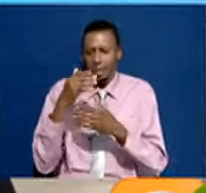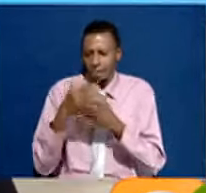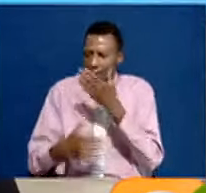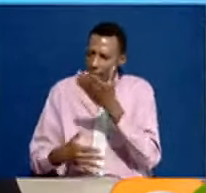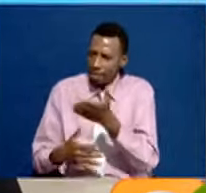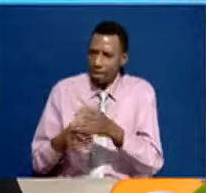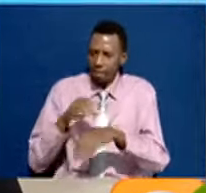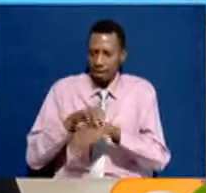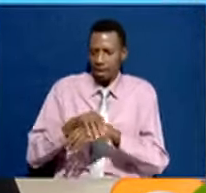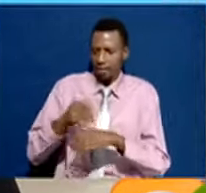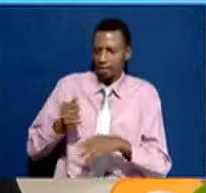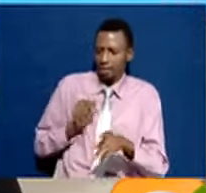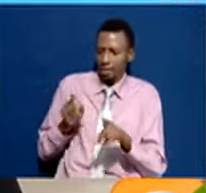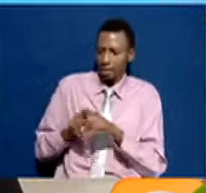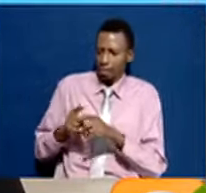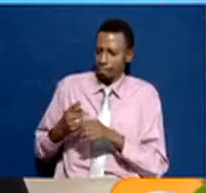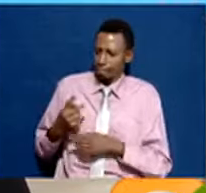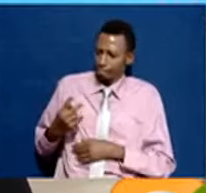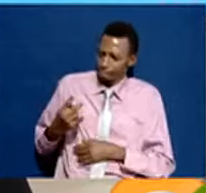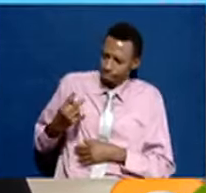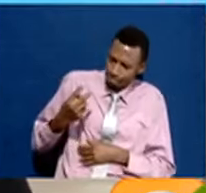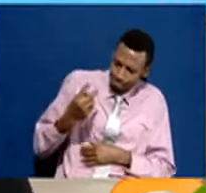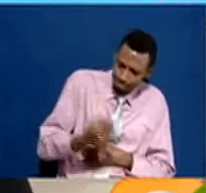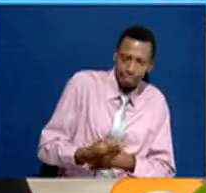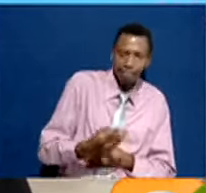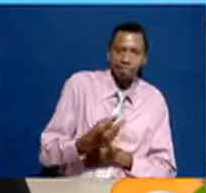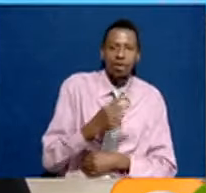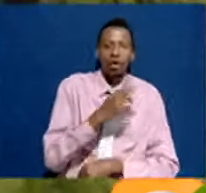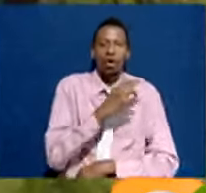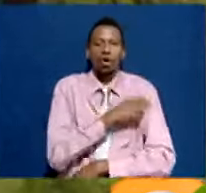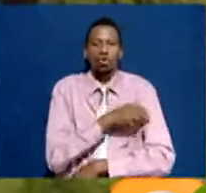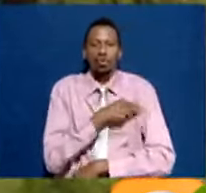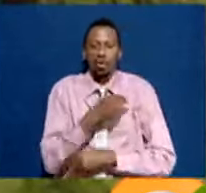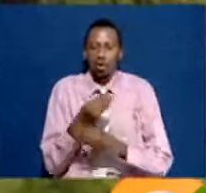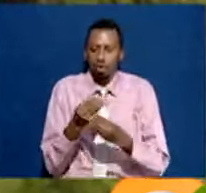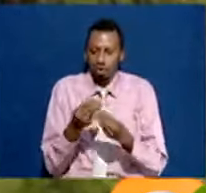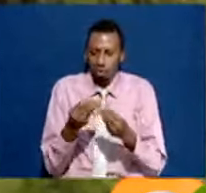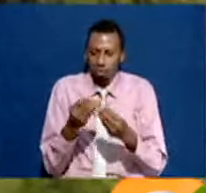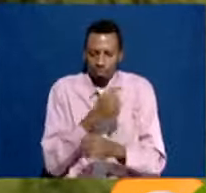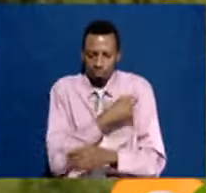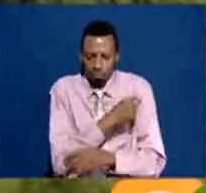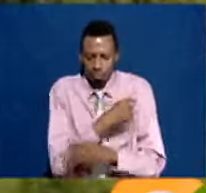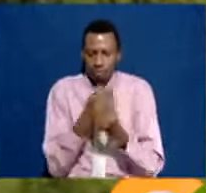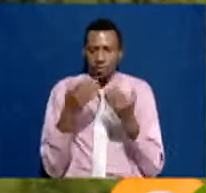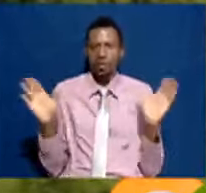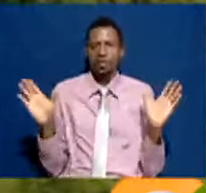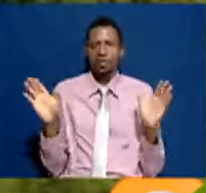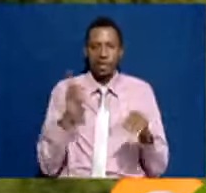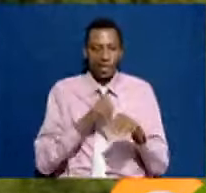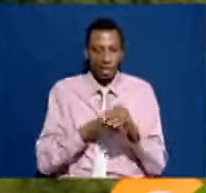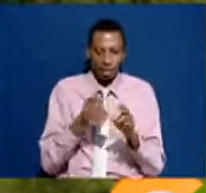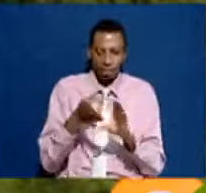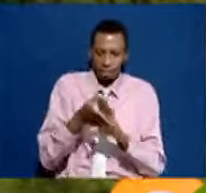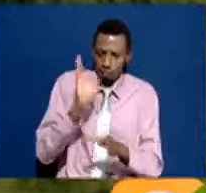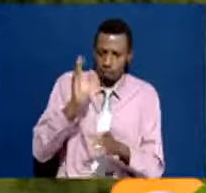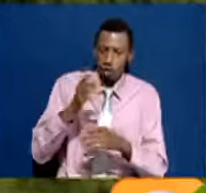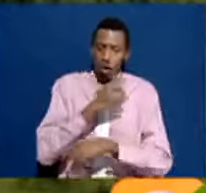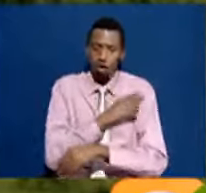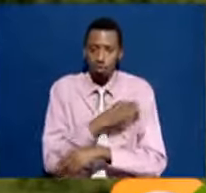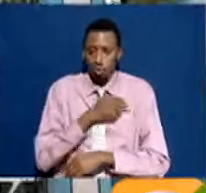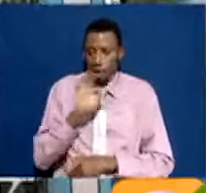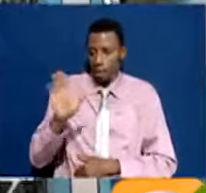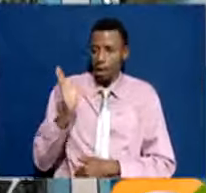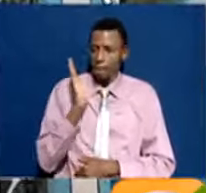dadangu, akanipeleka hospitali, nikapata matibabu ya kwanza. After she was discharged from the hospital, Susan's